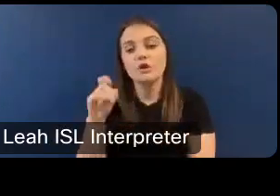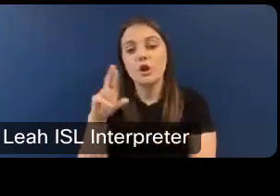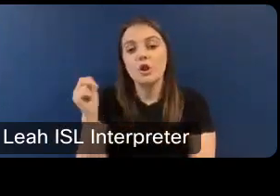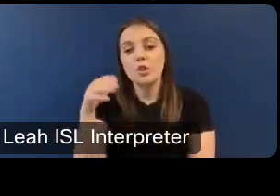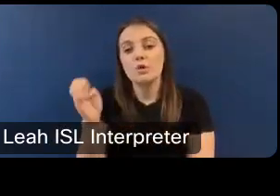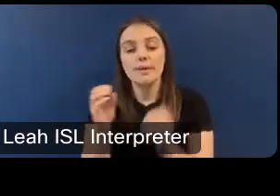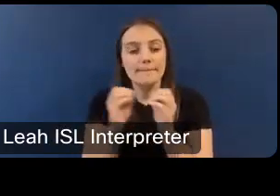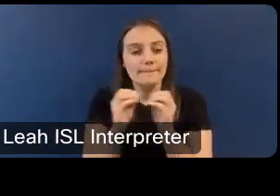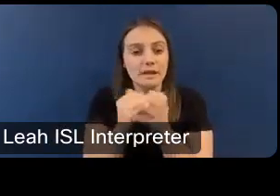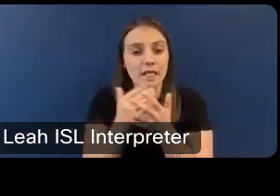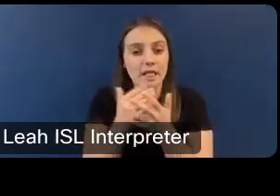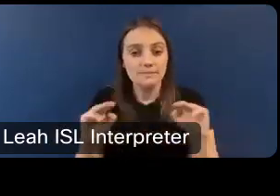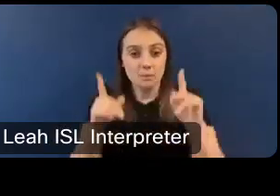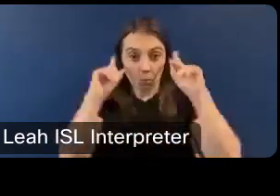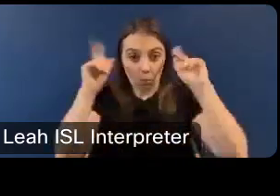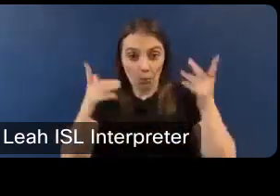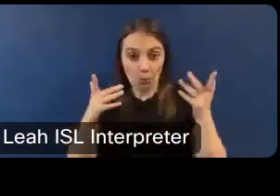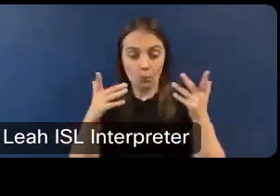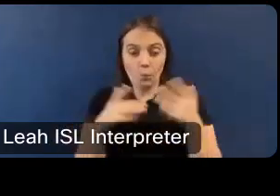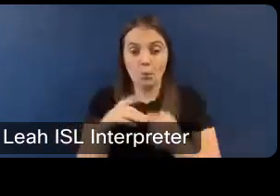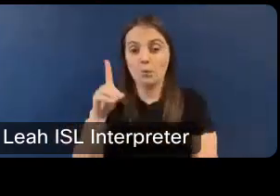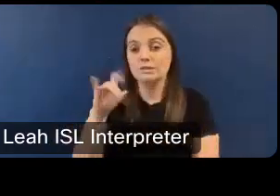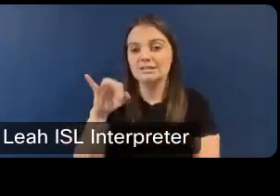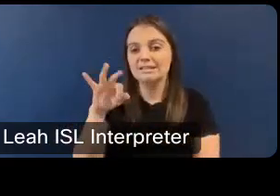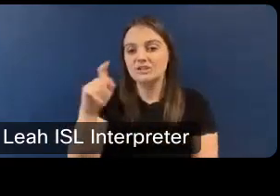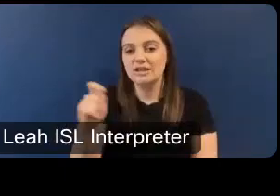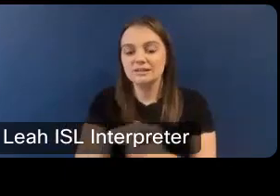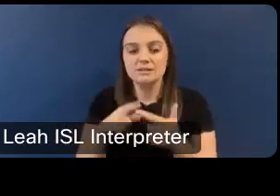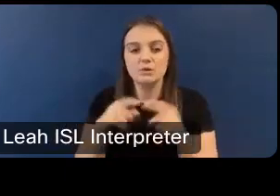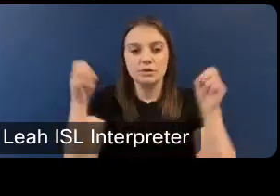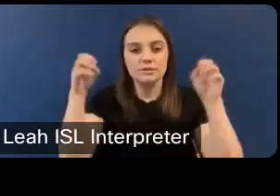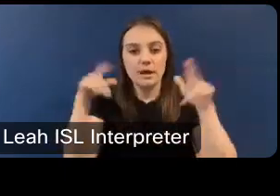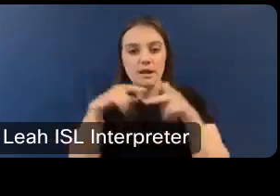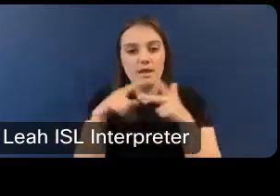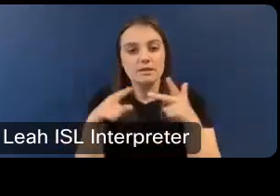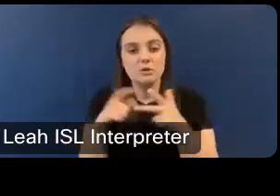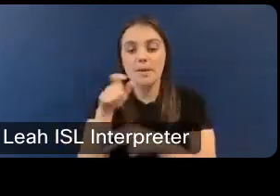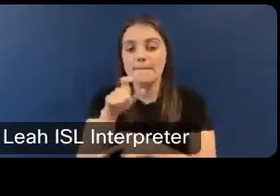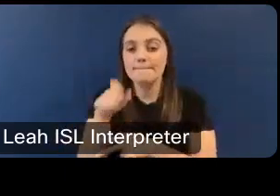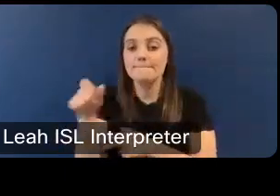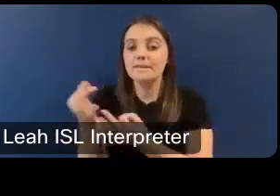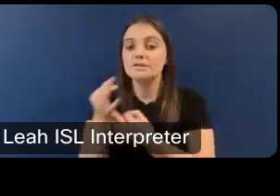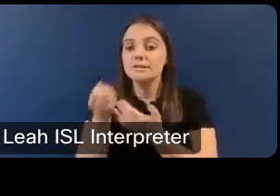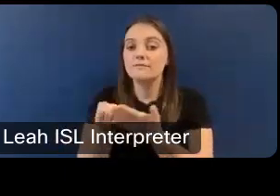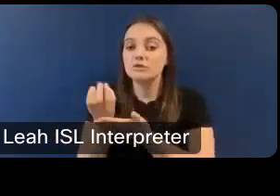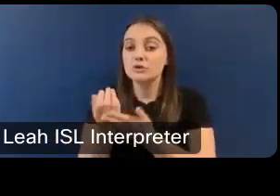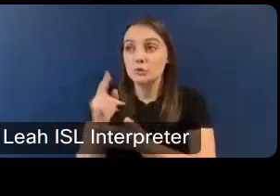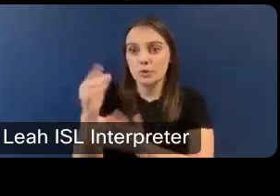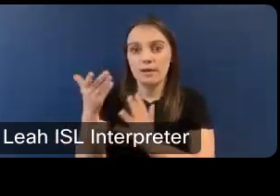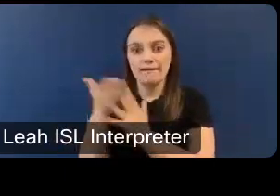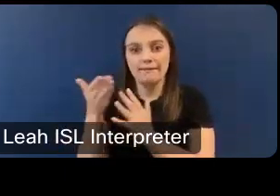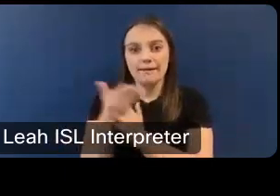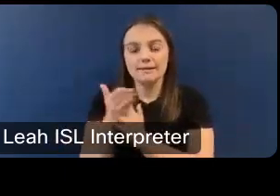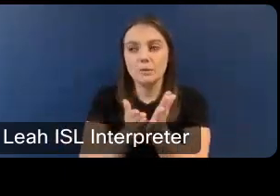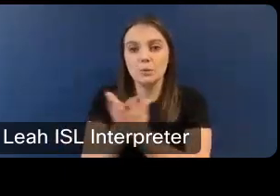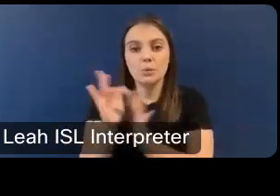So people don't know that the digest or the spotlight or this patient safety stories are available for people to access freely, and they're available on that